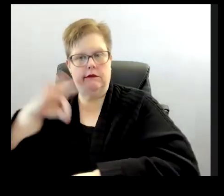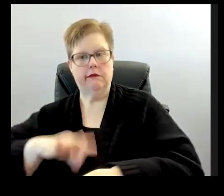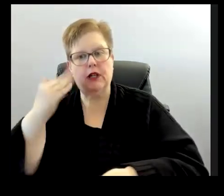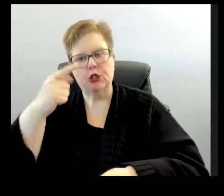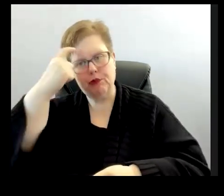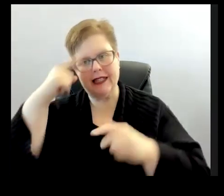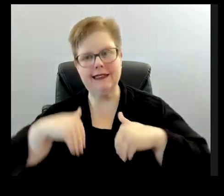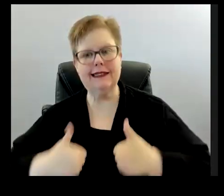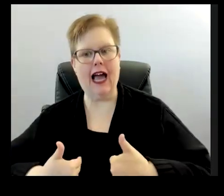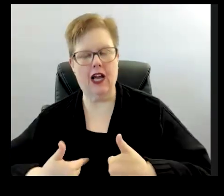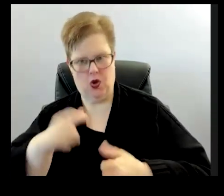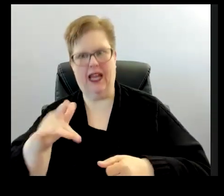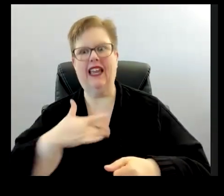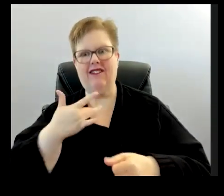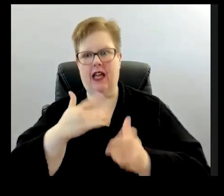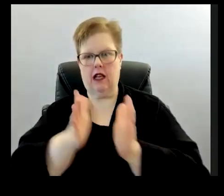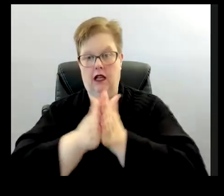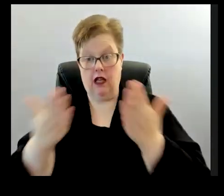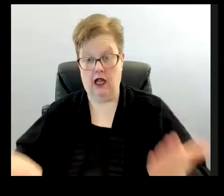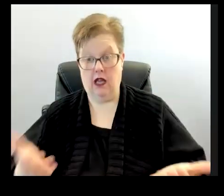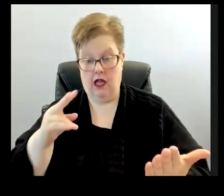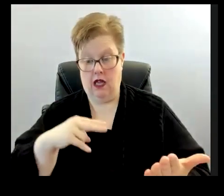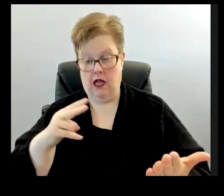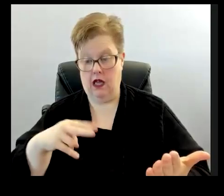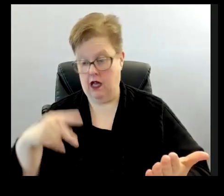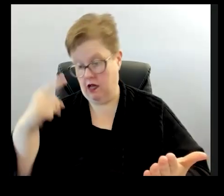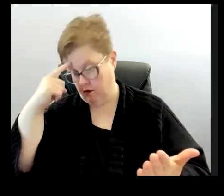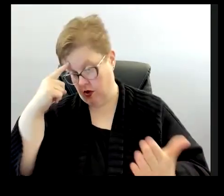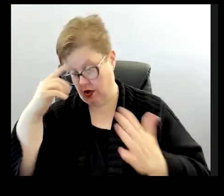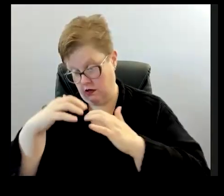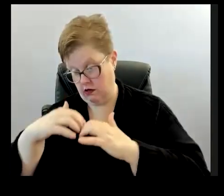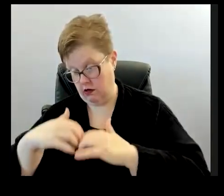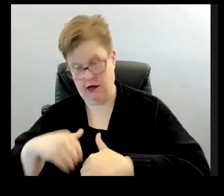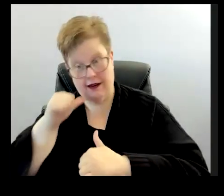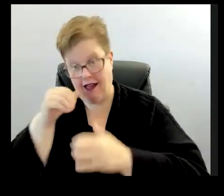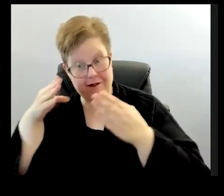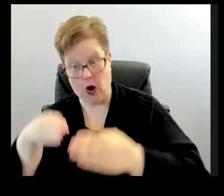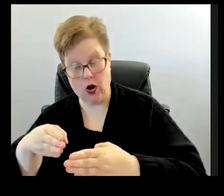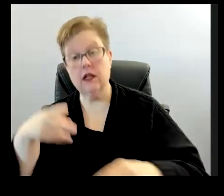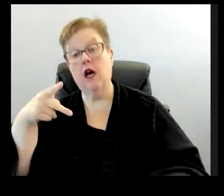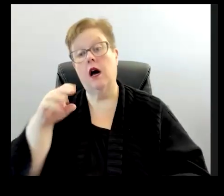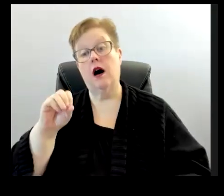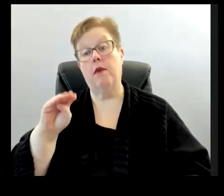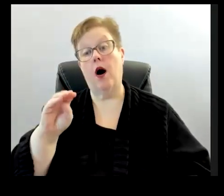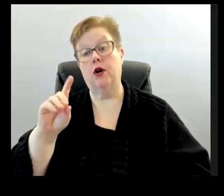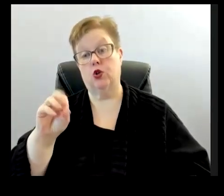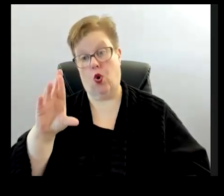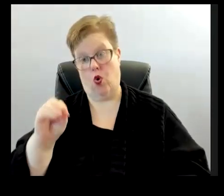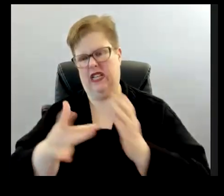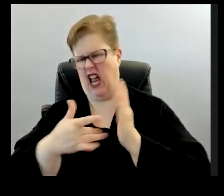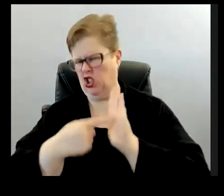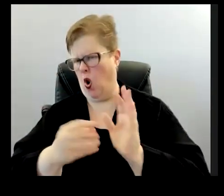And sometimes you can feel it if you're looking at a textbook. After a certain amount of time, your brain is just done focusing. The Pomodoro technique, which I'll show